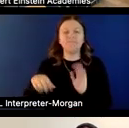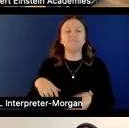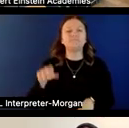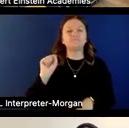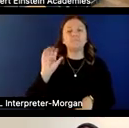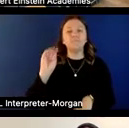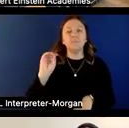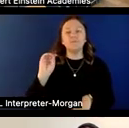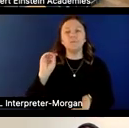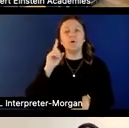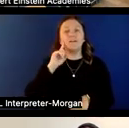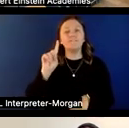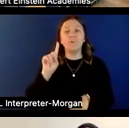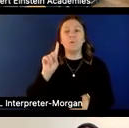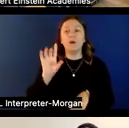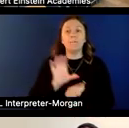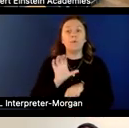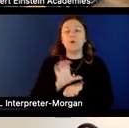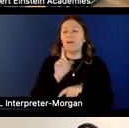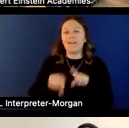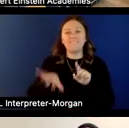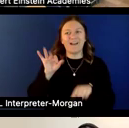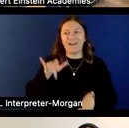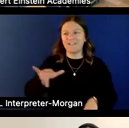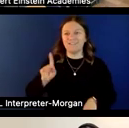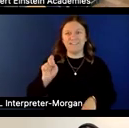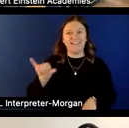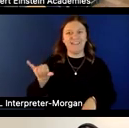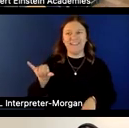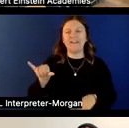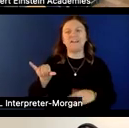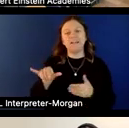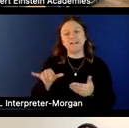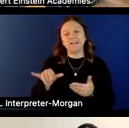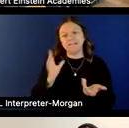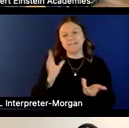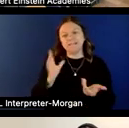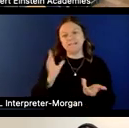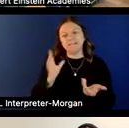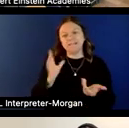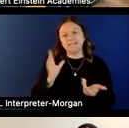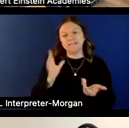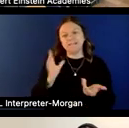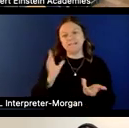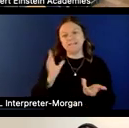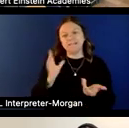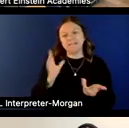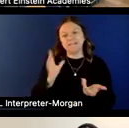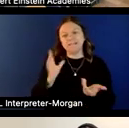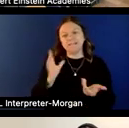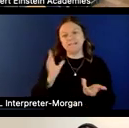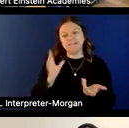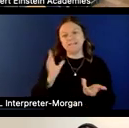computer, I don't find the key, it is totally fine to say ich heiße. Yeah, so you can use the two